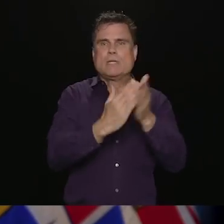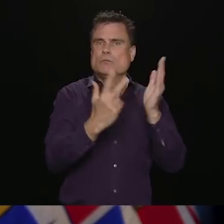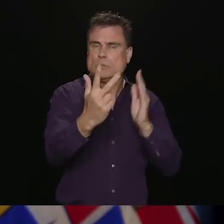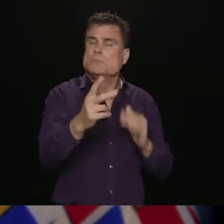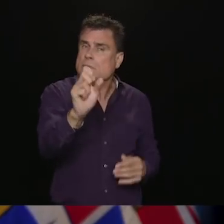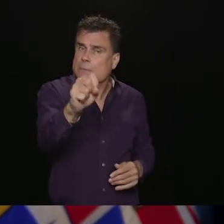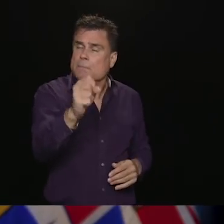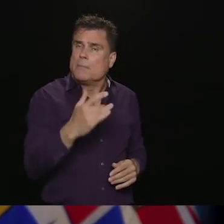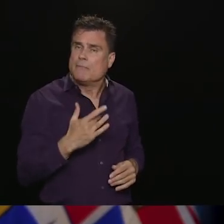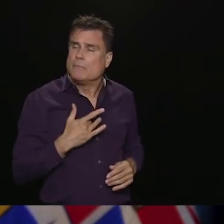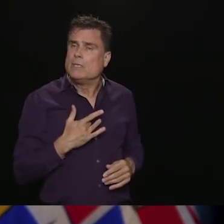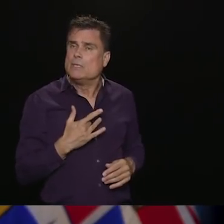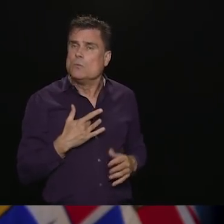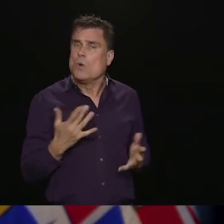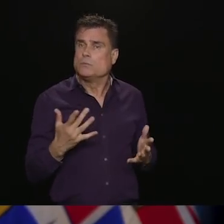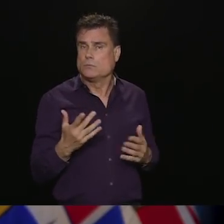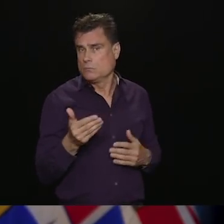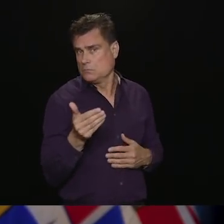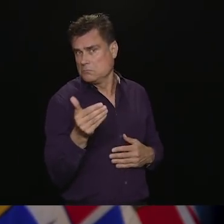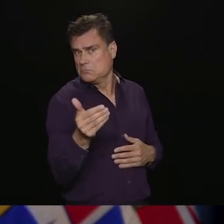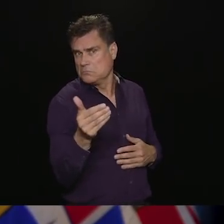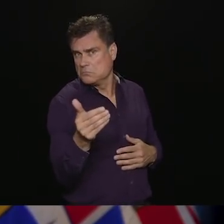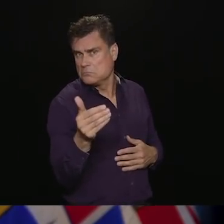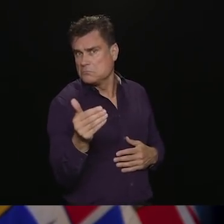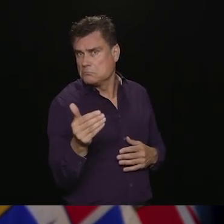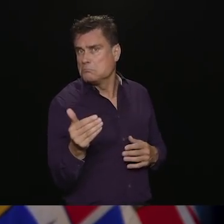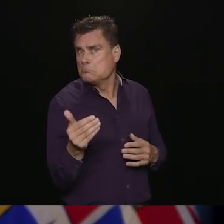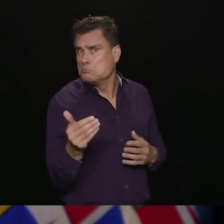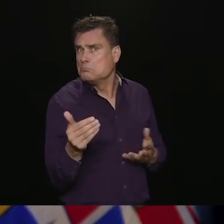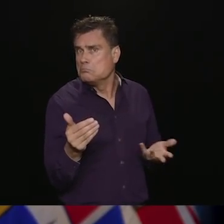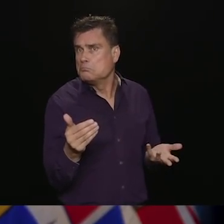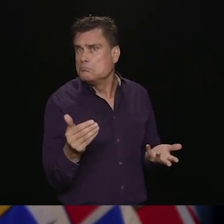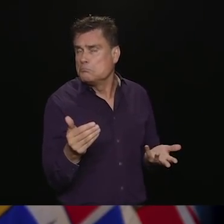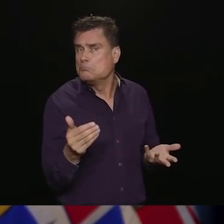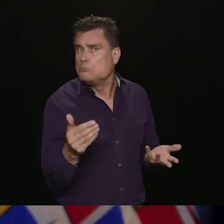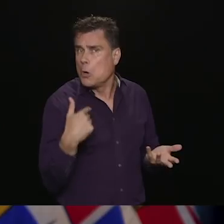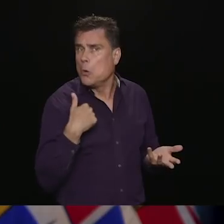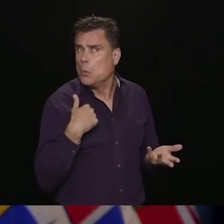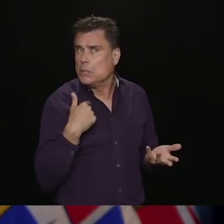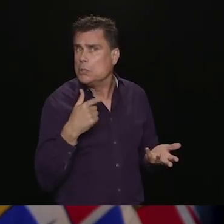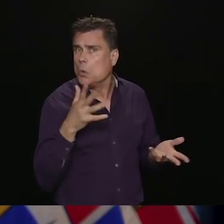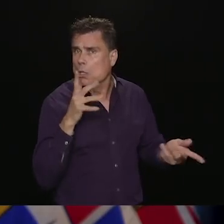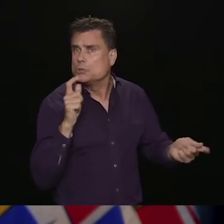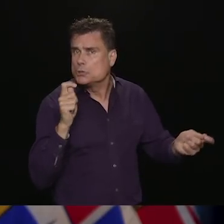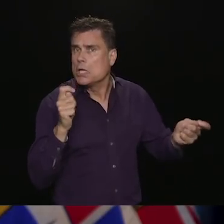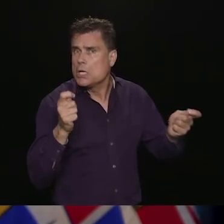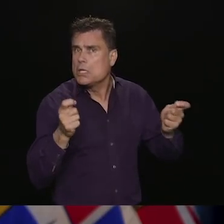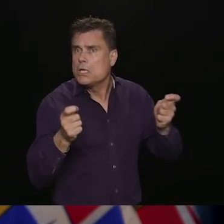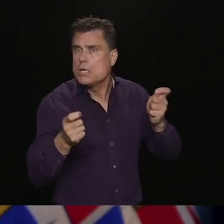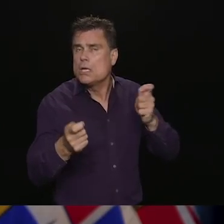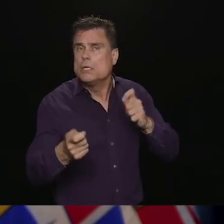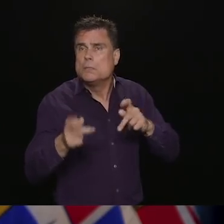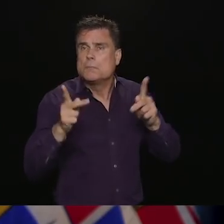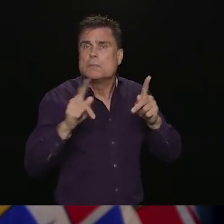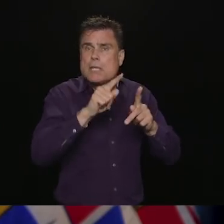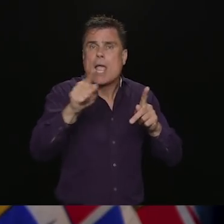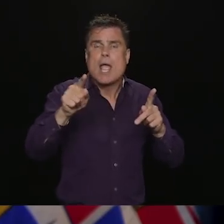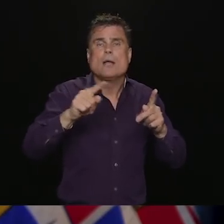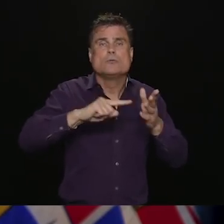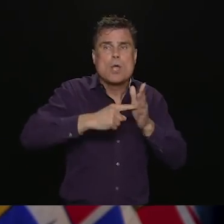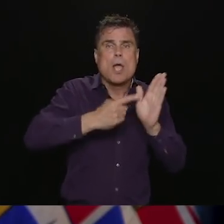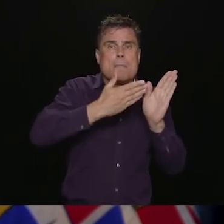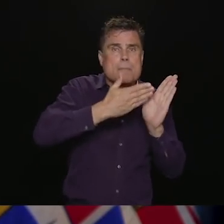here in BC. But again, doing it within the bounds of the gatherings restrictions, within the